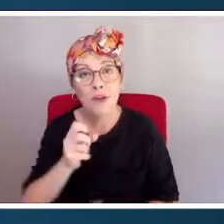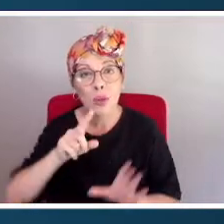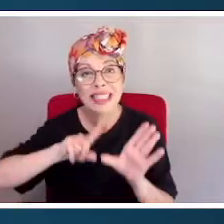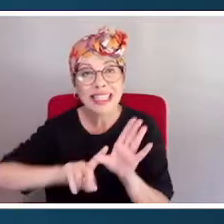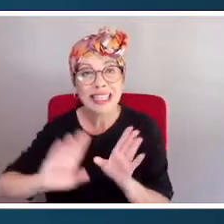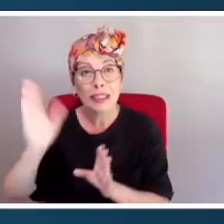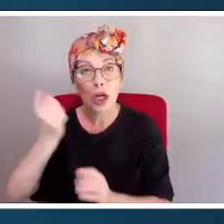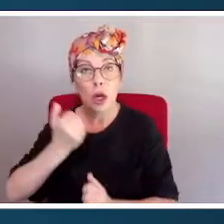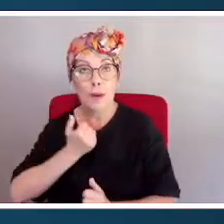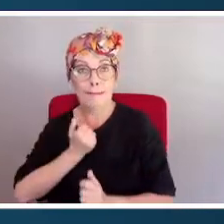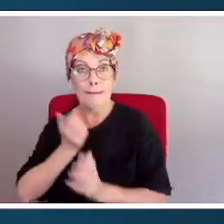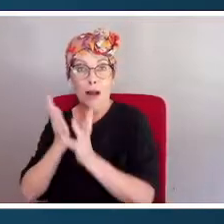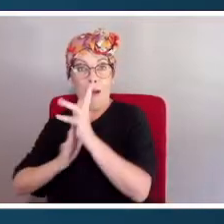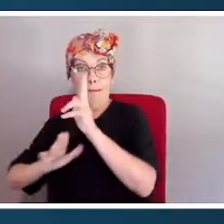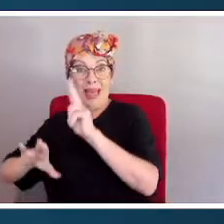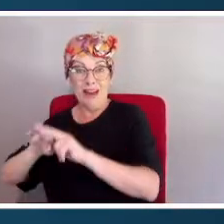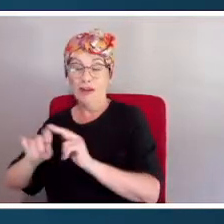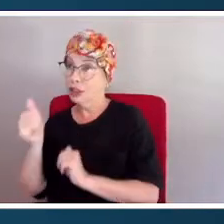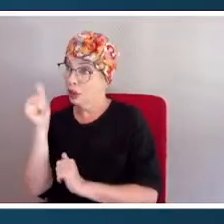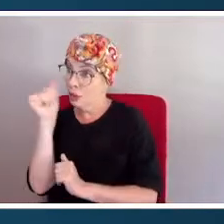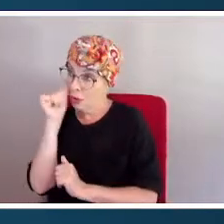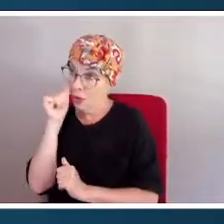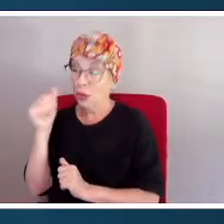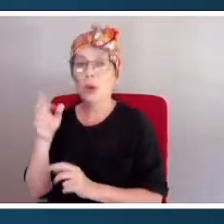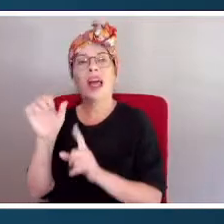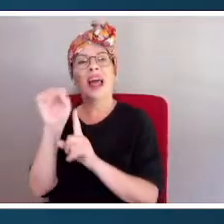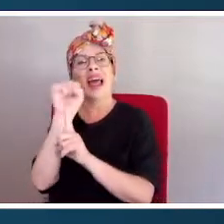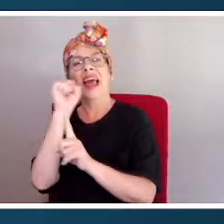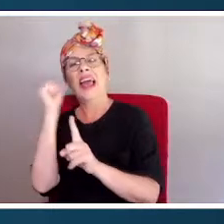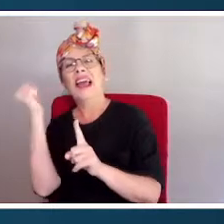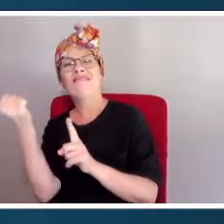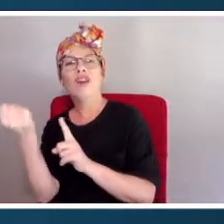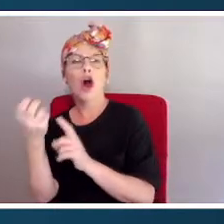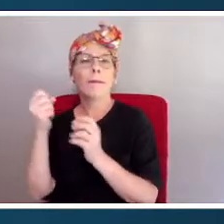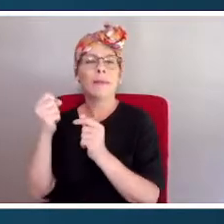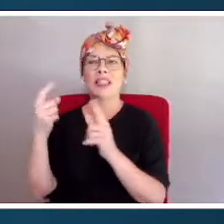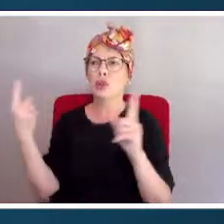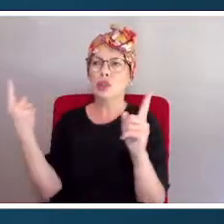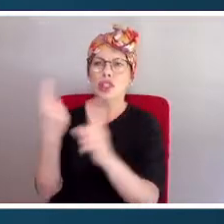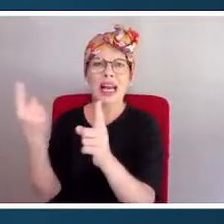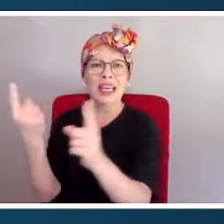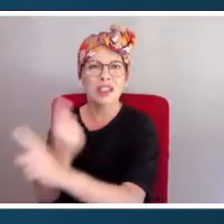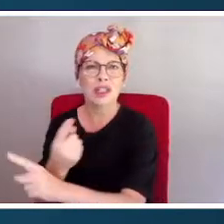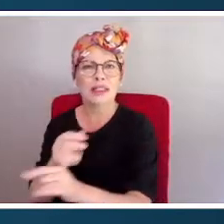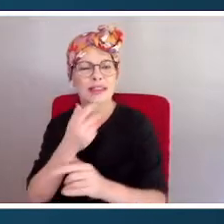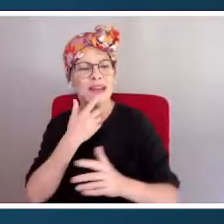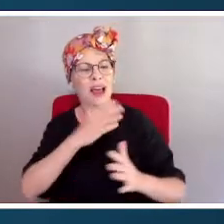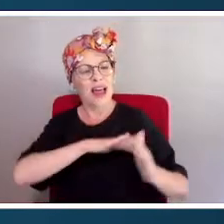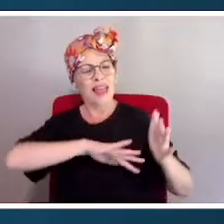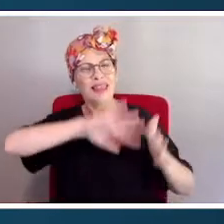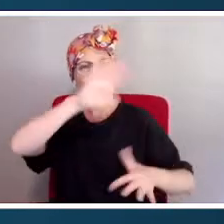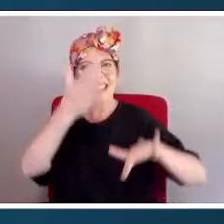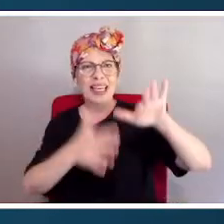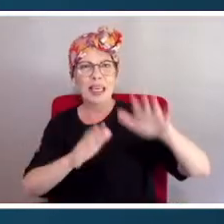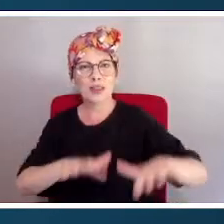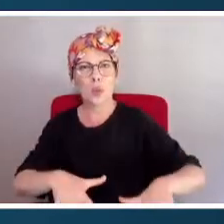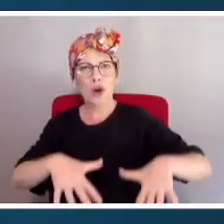changed rainfall patterns, and the seas were rising in unusual ways.